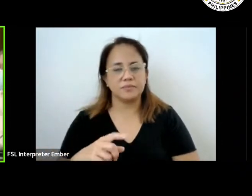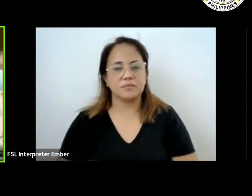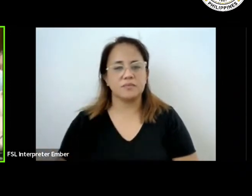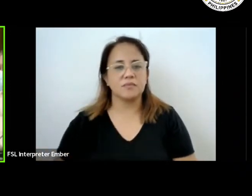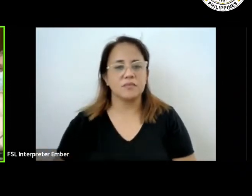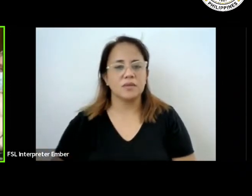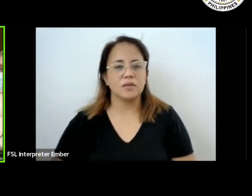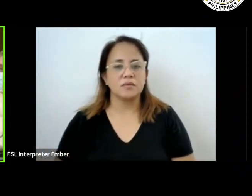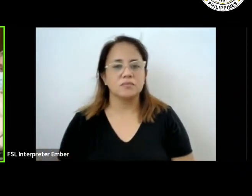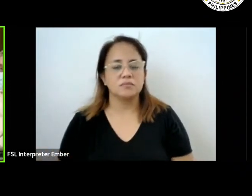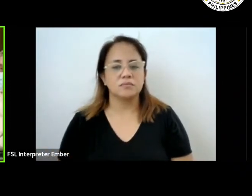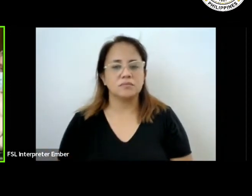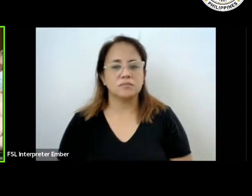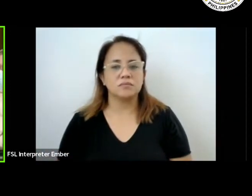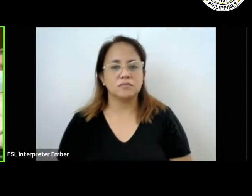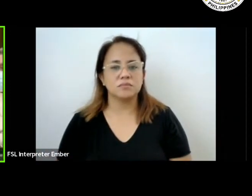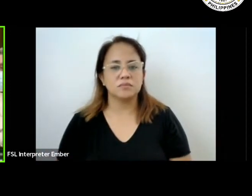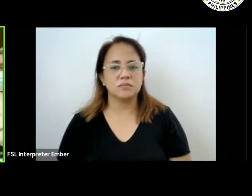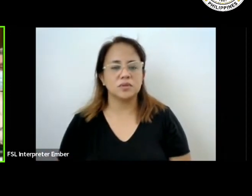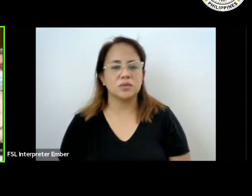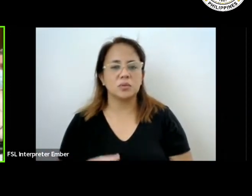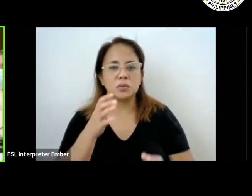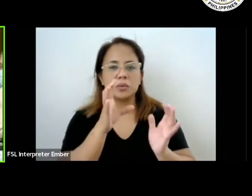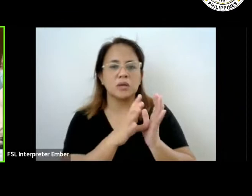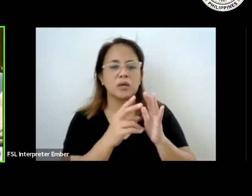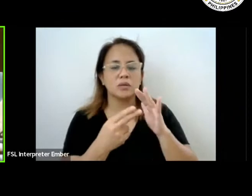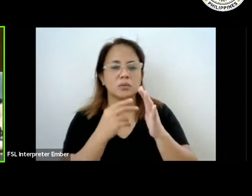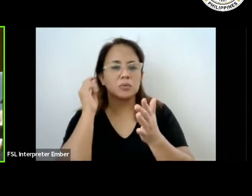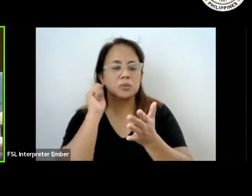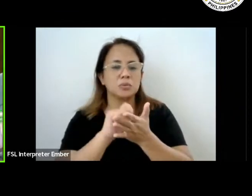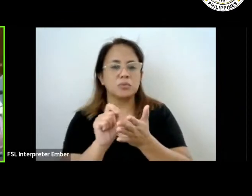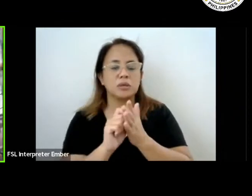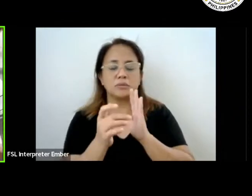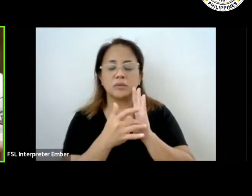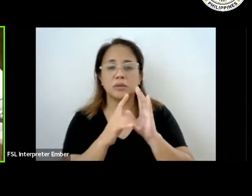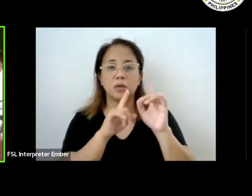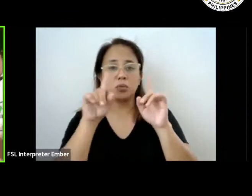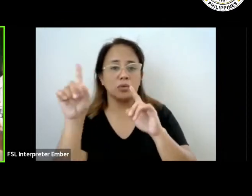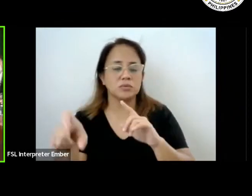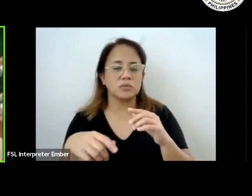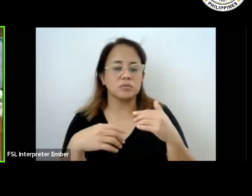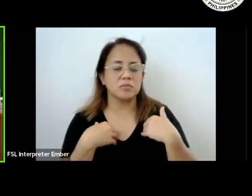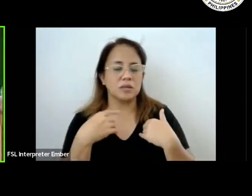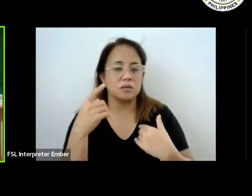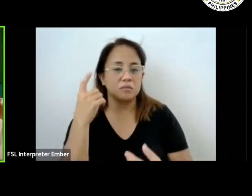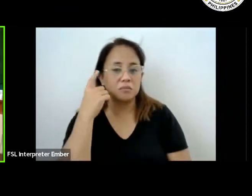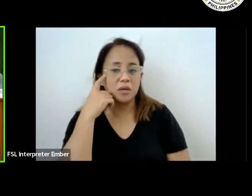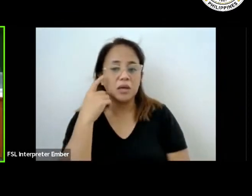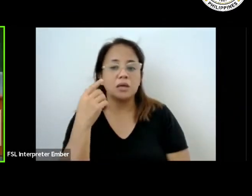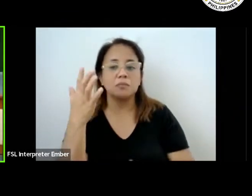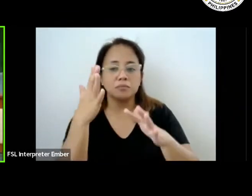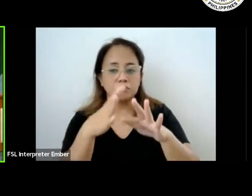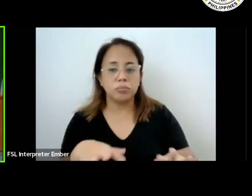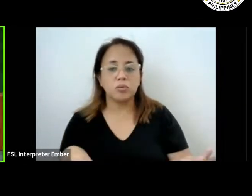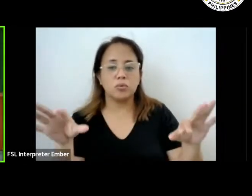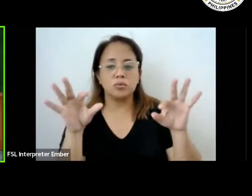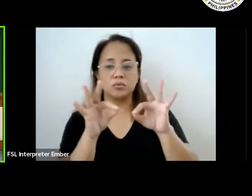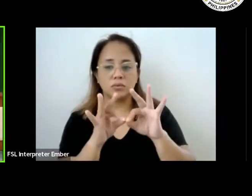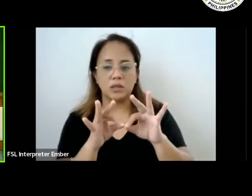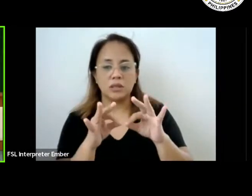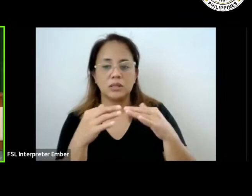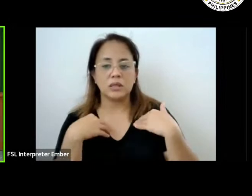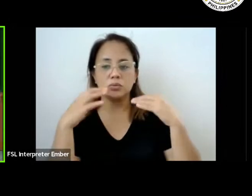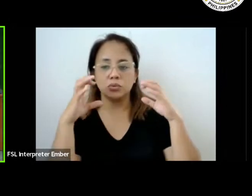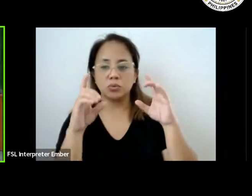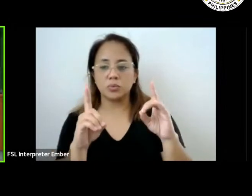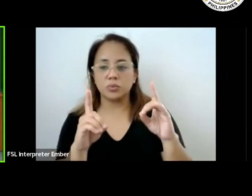I think, could you comment on... Yeah, that's a technical question, Mr. Chair. But to our mind, as long as the education